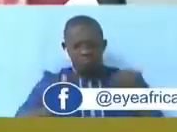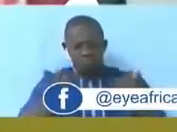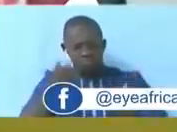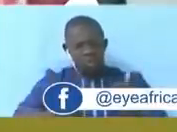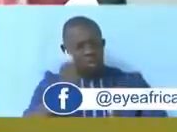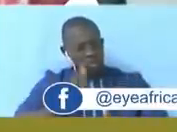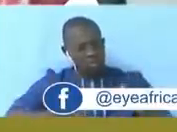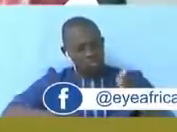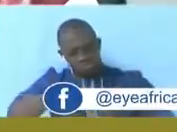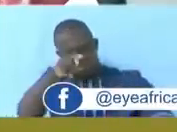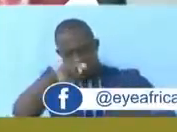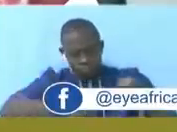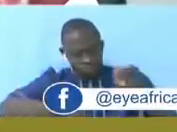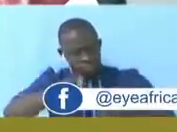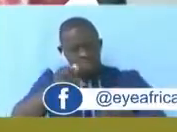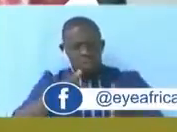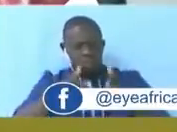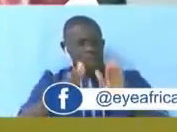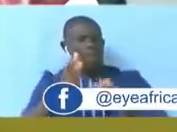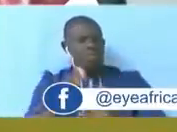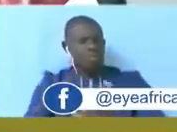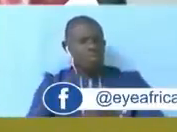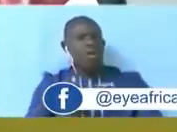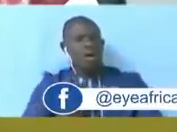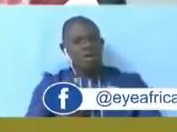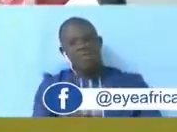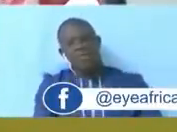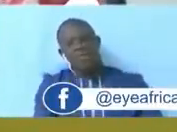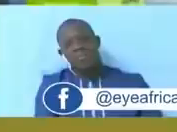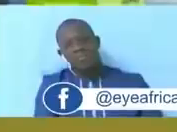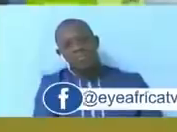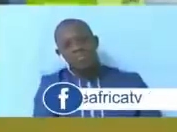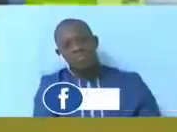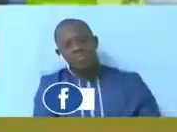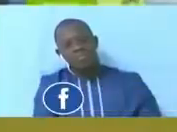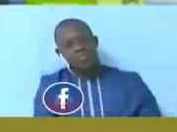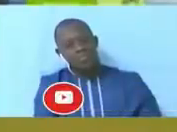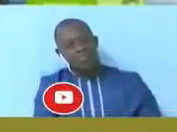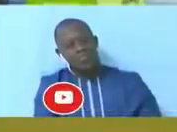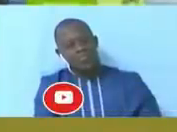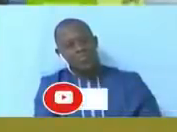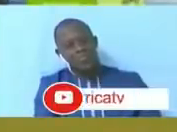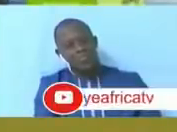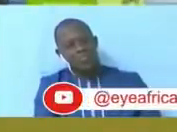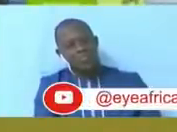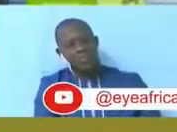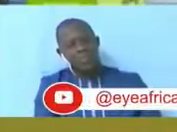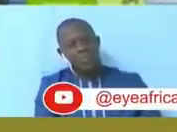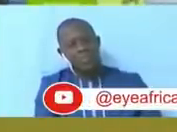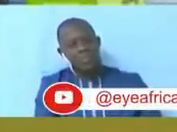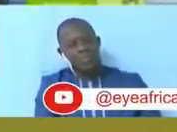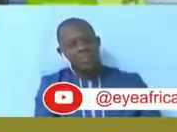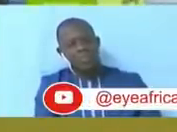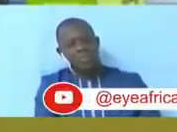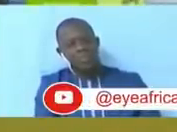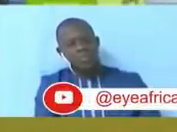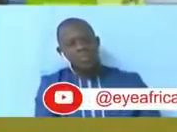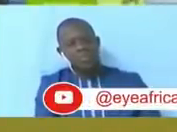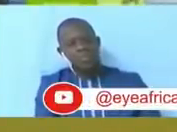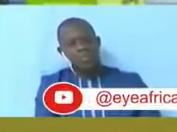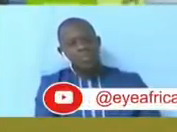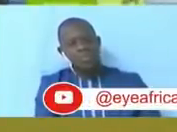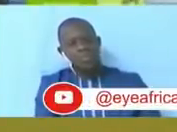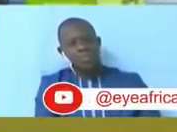moto ba kankum fulo be krafulo be ye wo moto lonne ya suute katu yatra moto nyie wuche